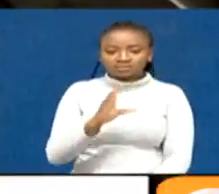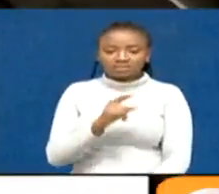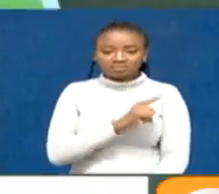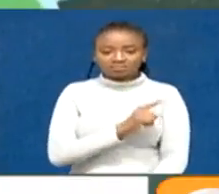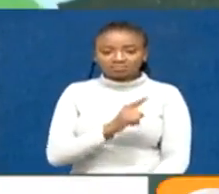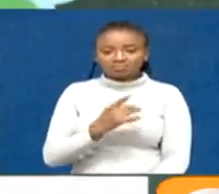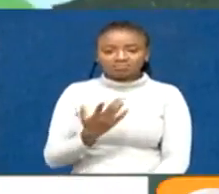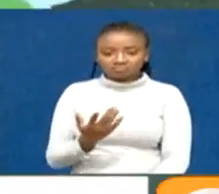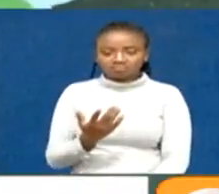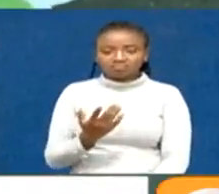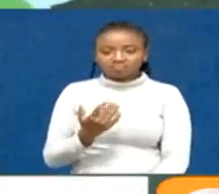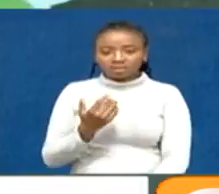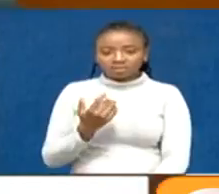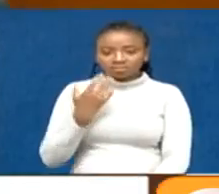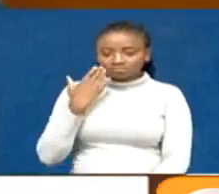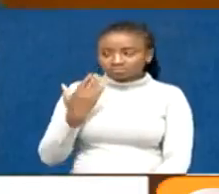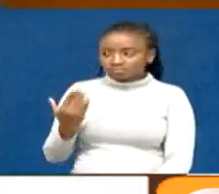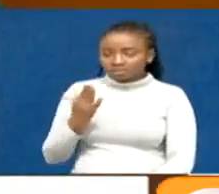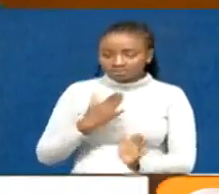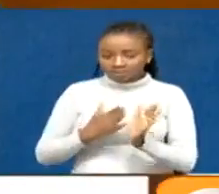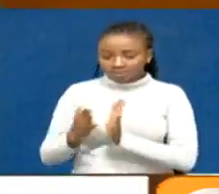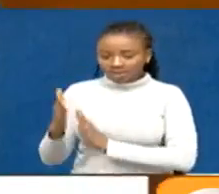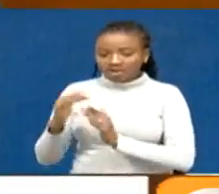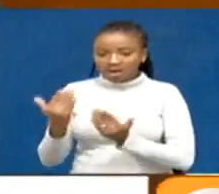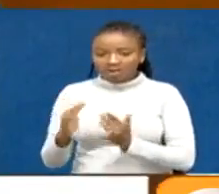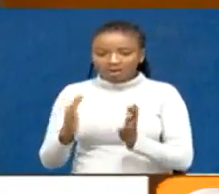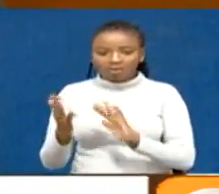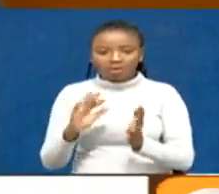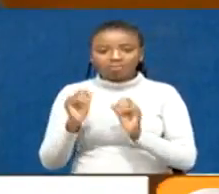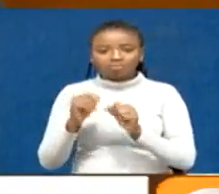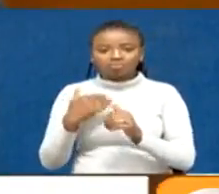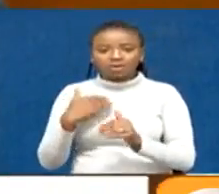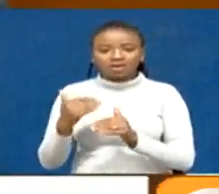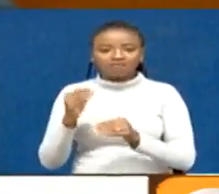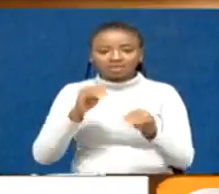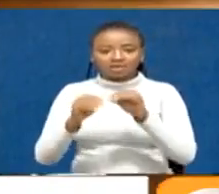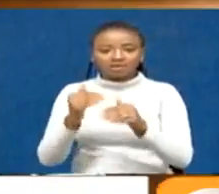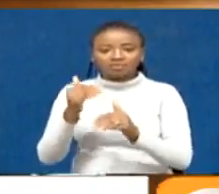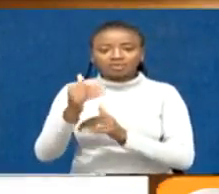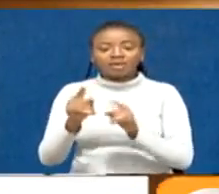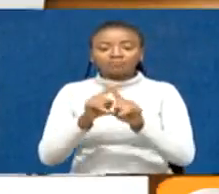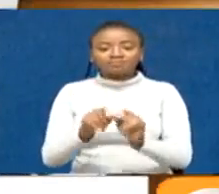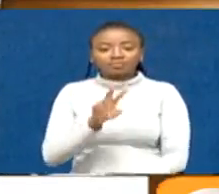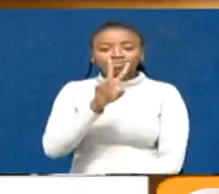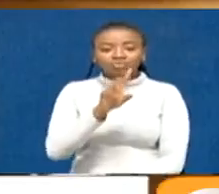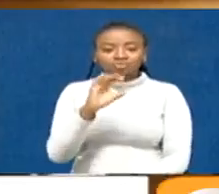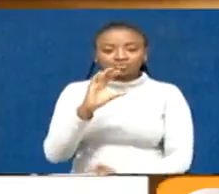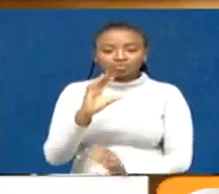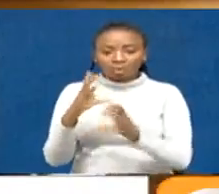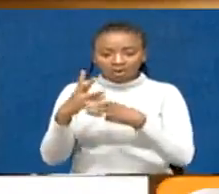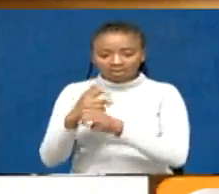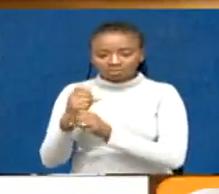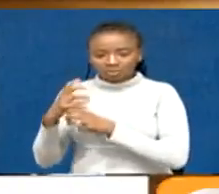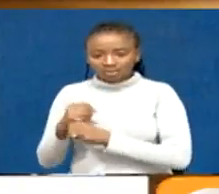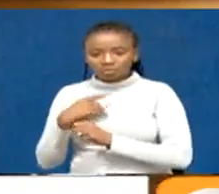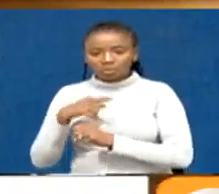roadblocks erected on its journey to deliver a free, fair, credible and verifiable election. Two civil society organizations